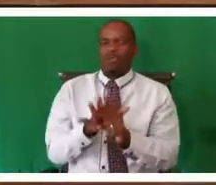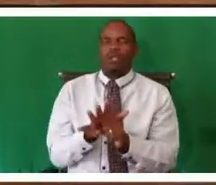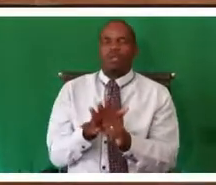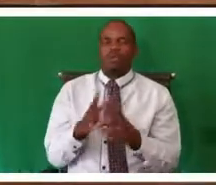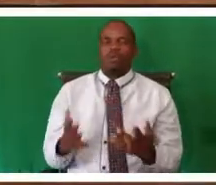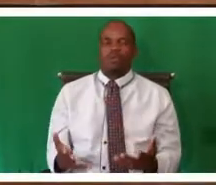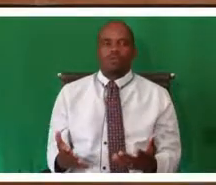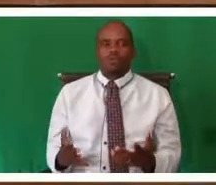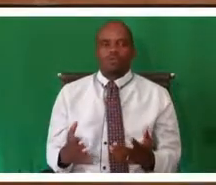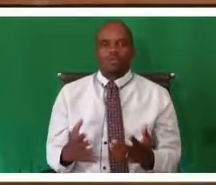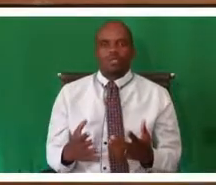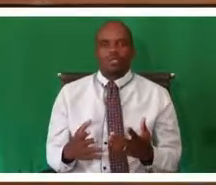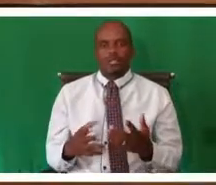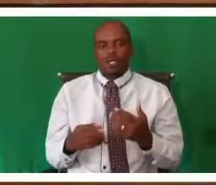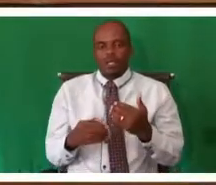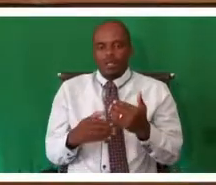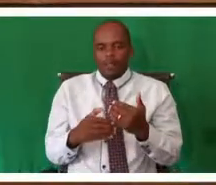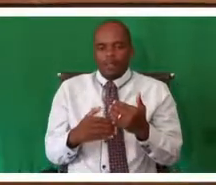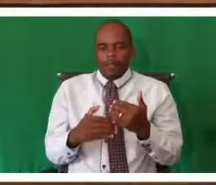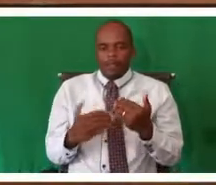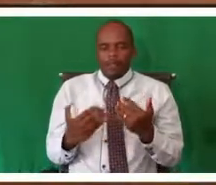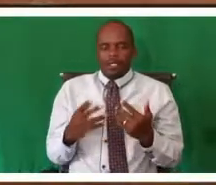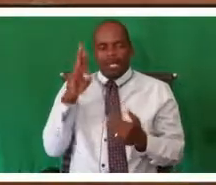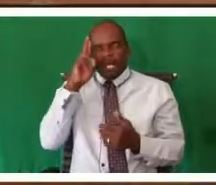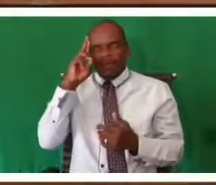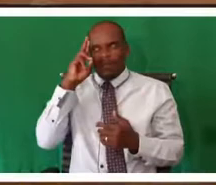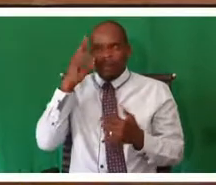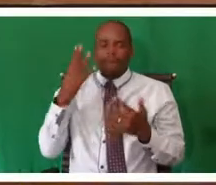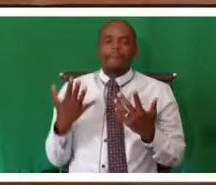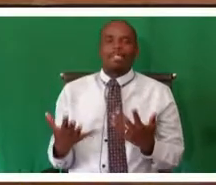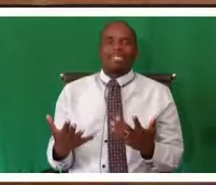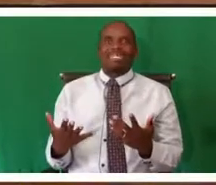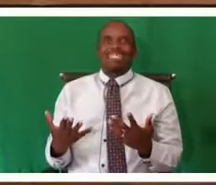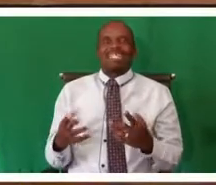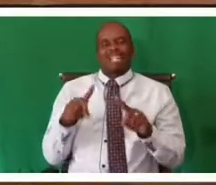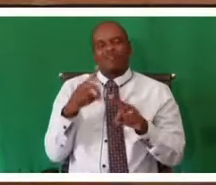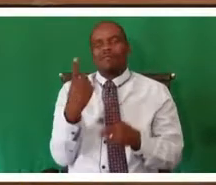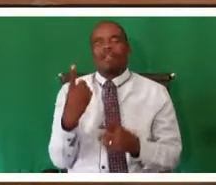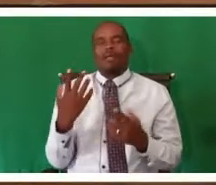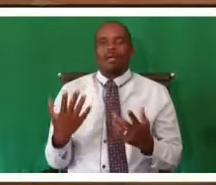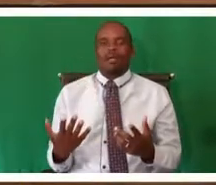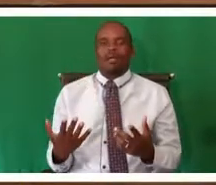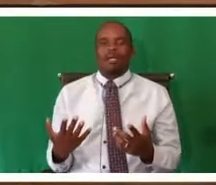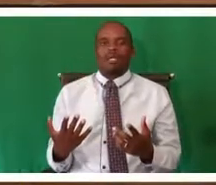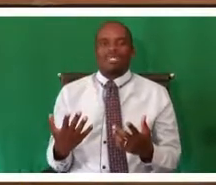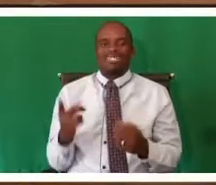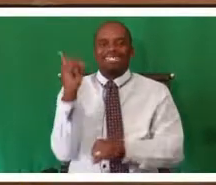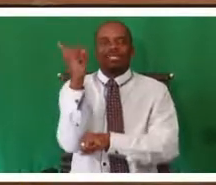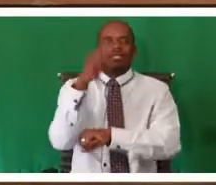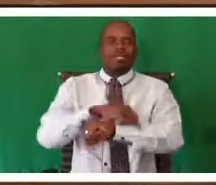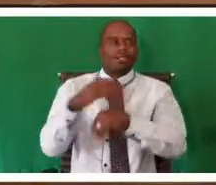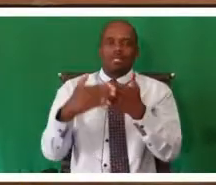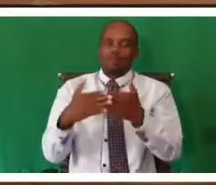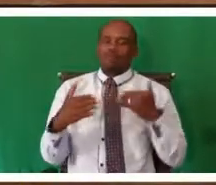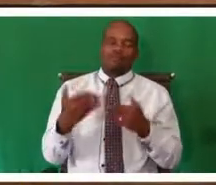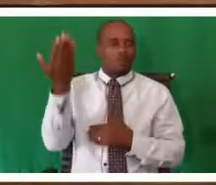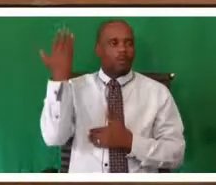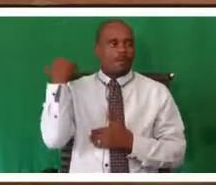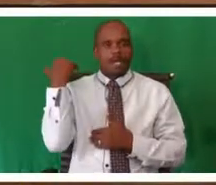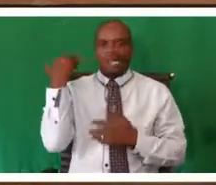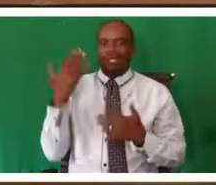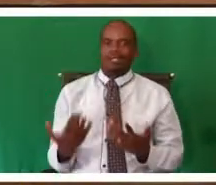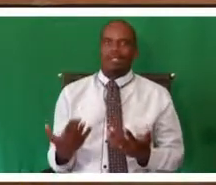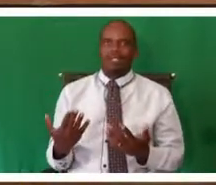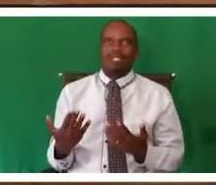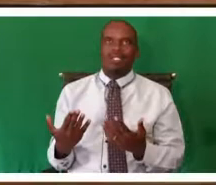COVID-19 protocols. You'd remember that it was only the day before yesterday, in the